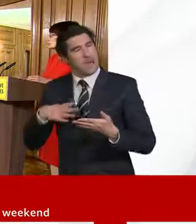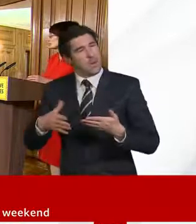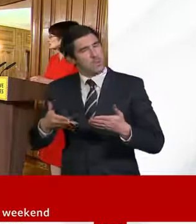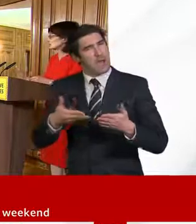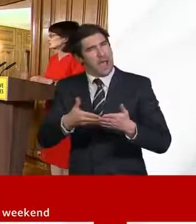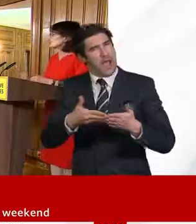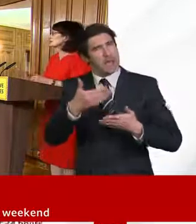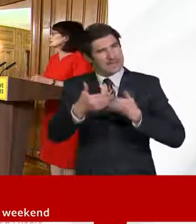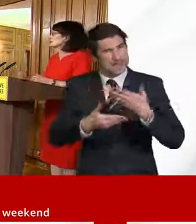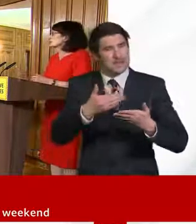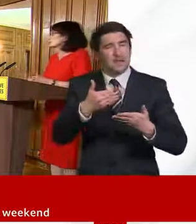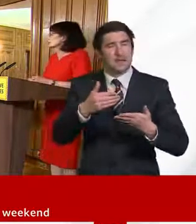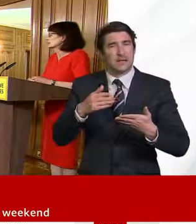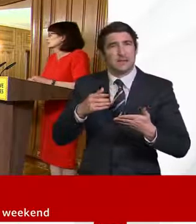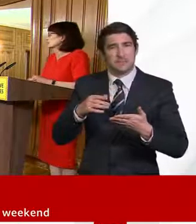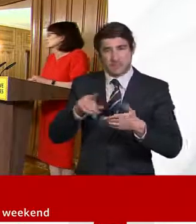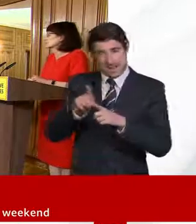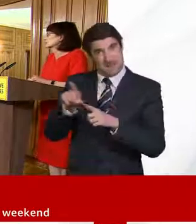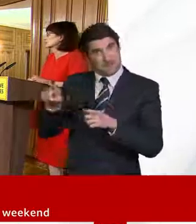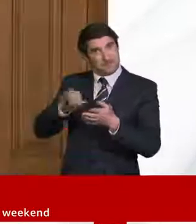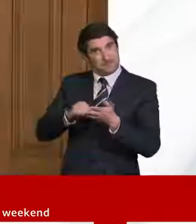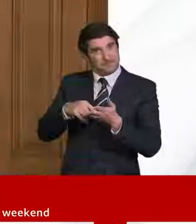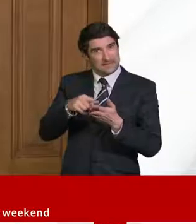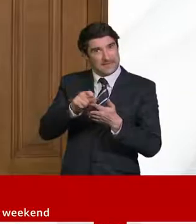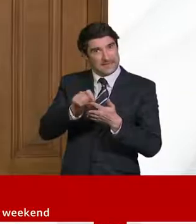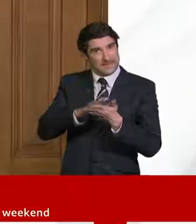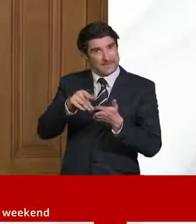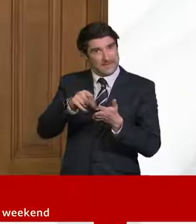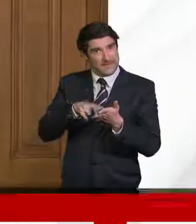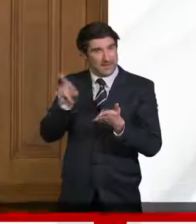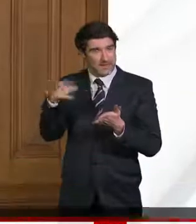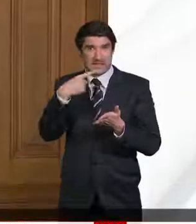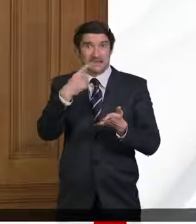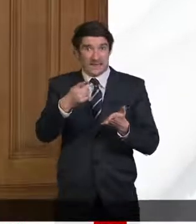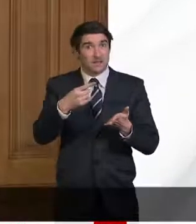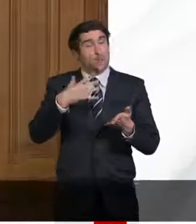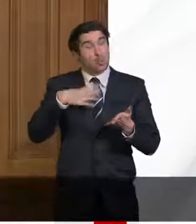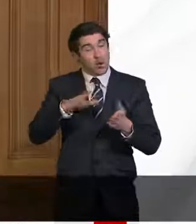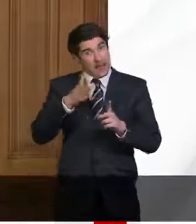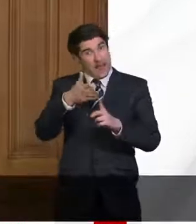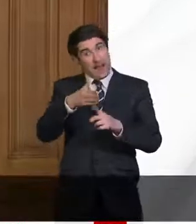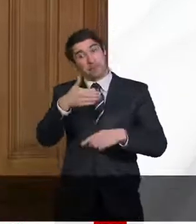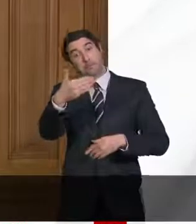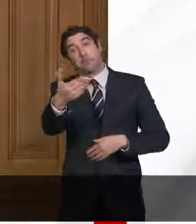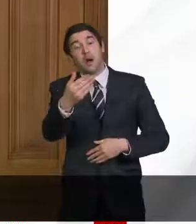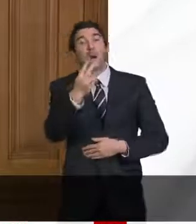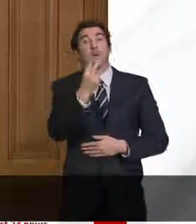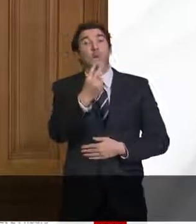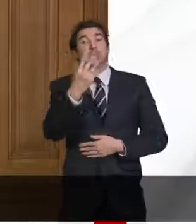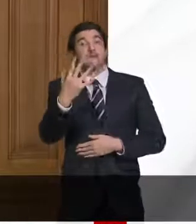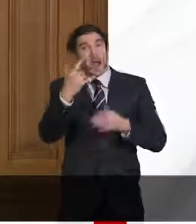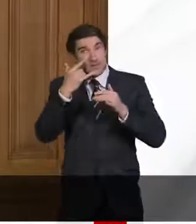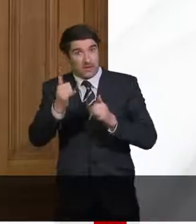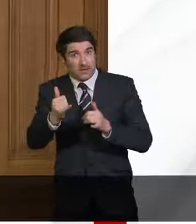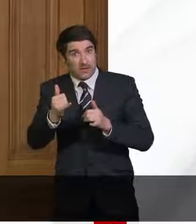been, as Stephen said, ramping up the capacity within the NHS, and we're heading towards 25,000 on that. I think we're up to